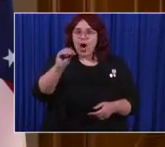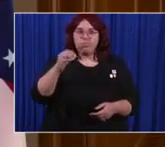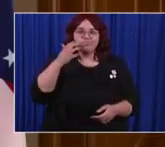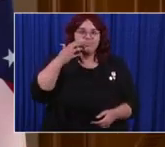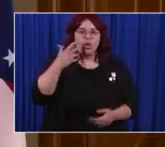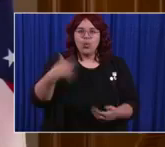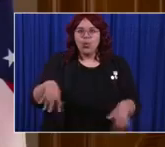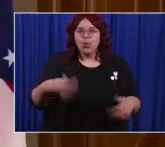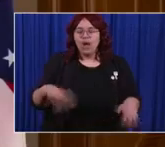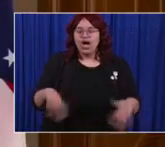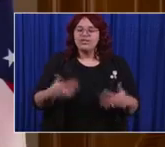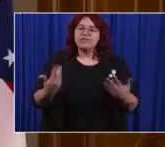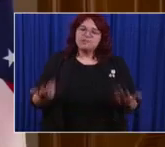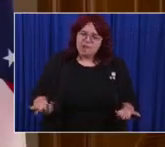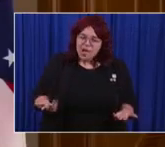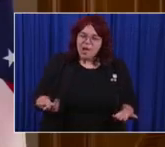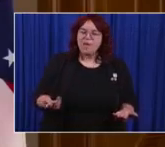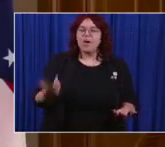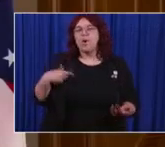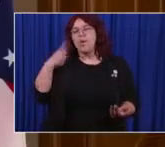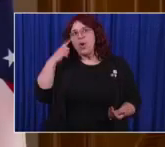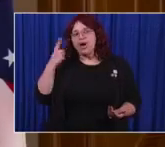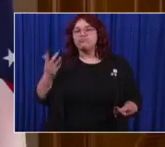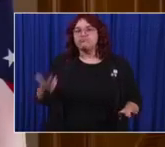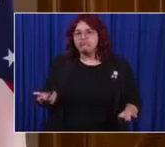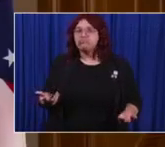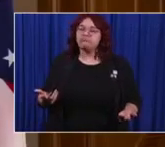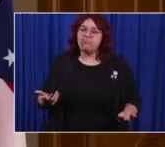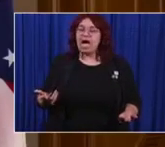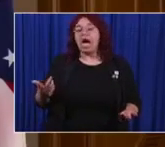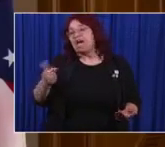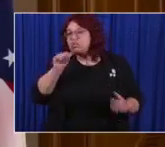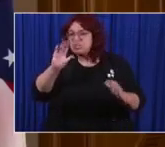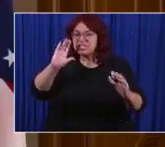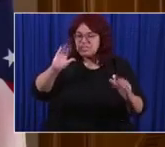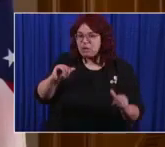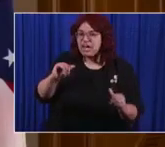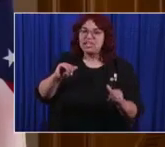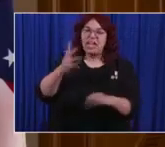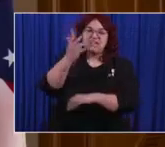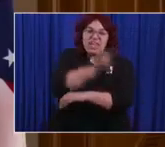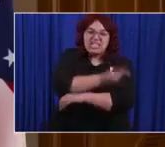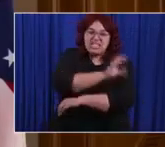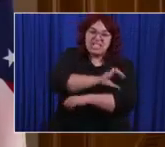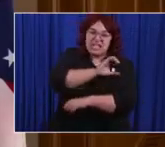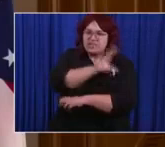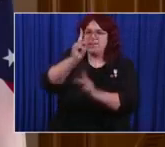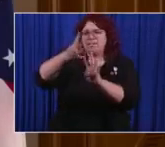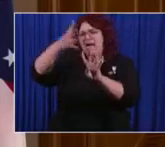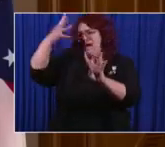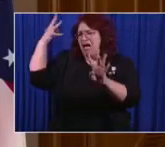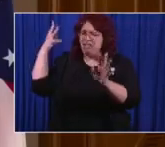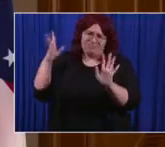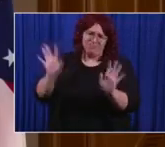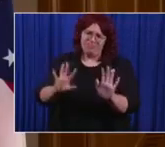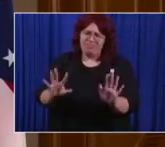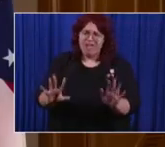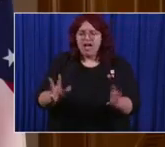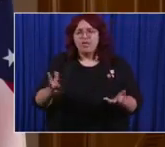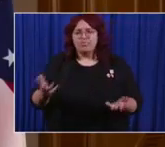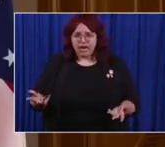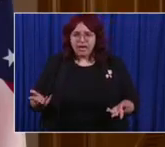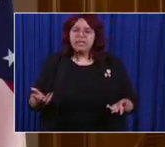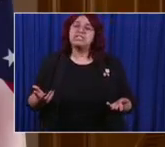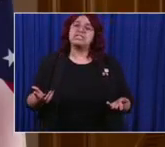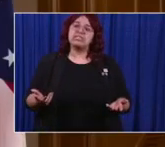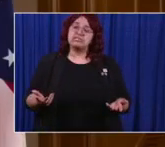be a part of it and have a chance at possibly winning is something that appeals to people. It's human